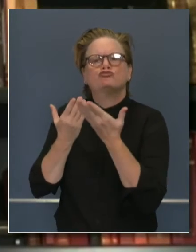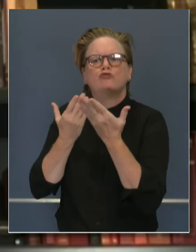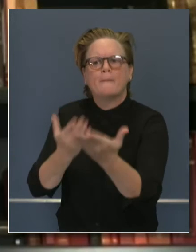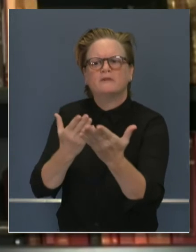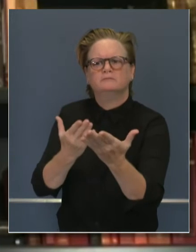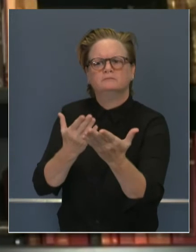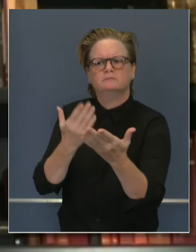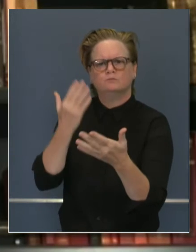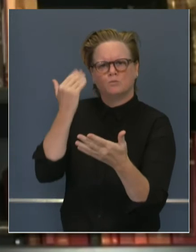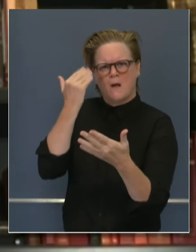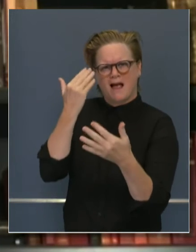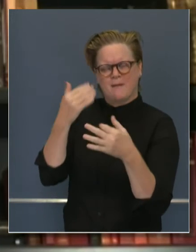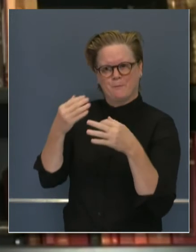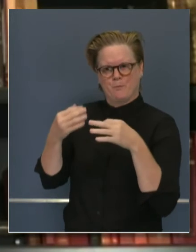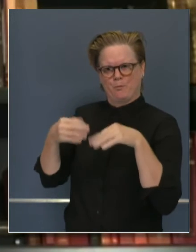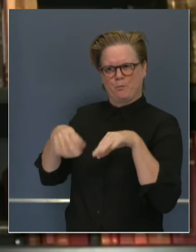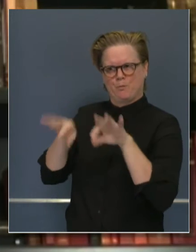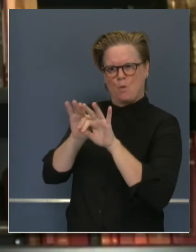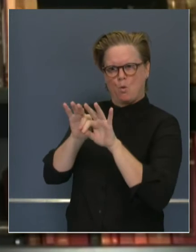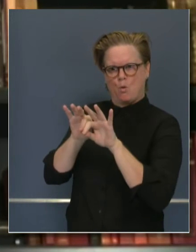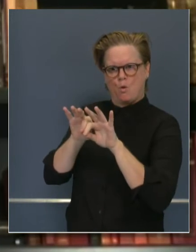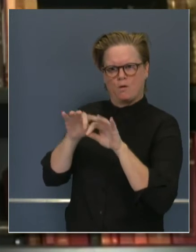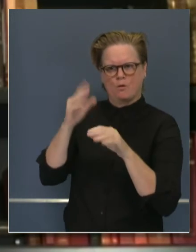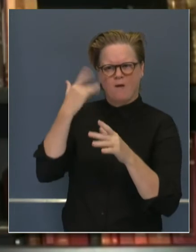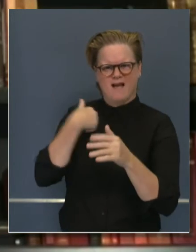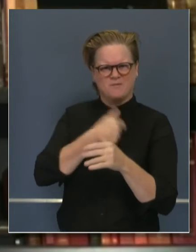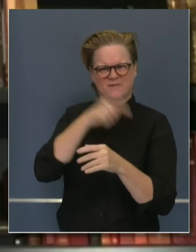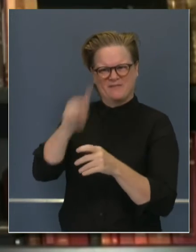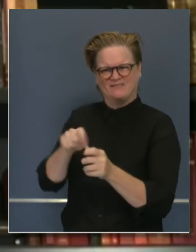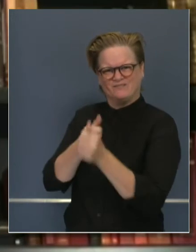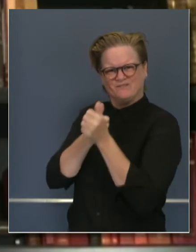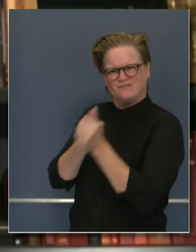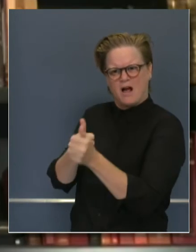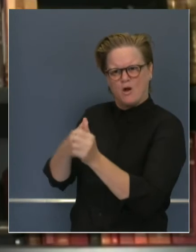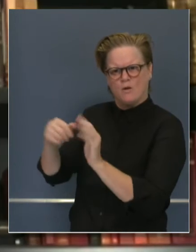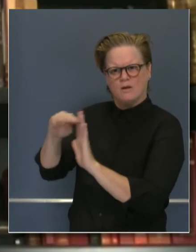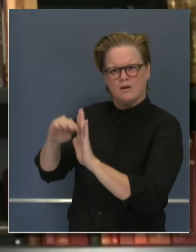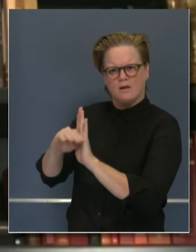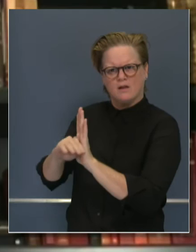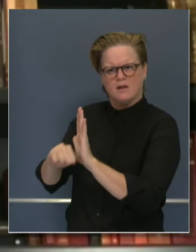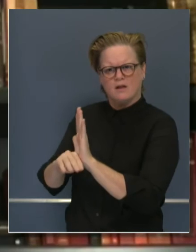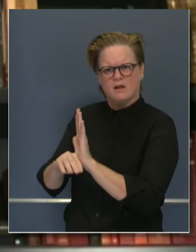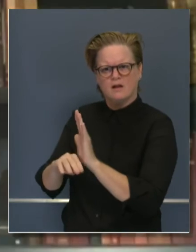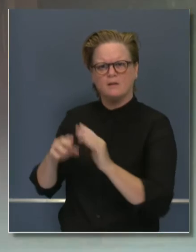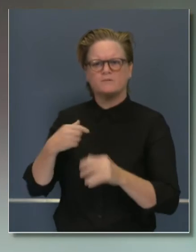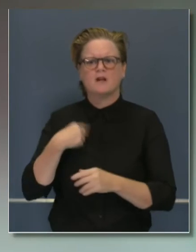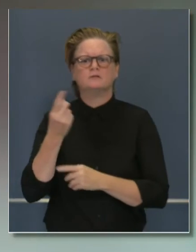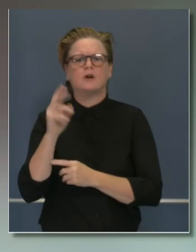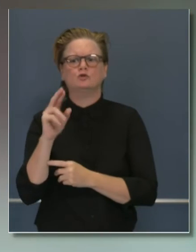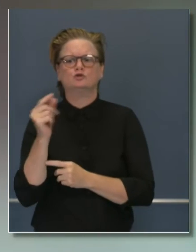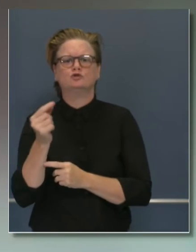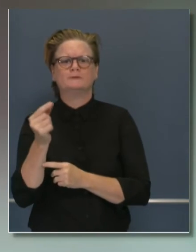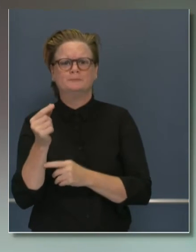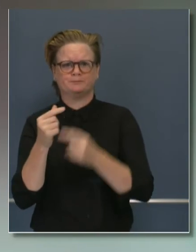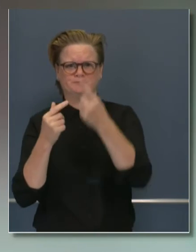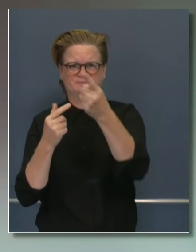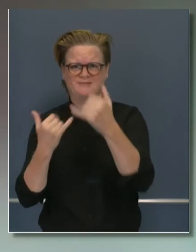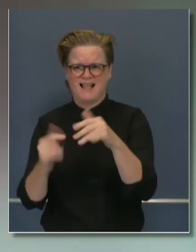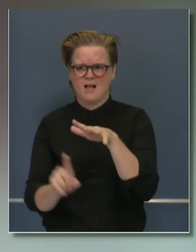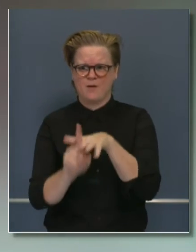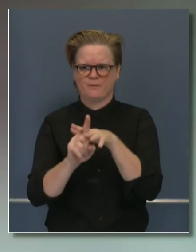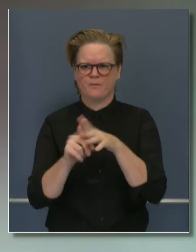stage. Sure. I think, 2 very important ones. One is really we want to continue